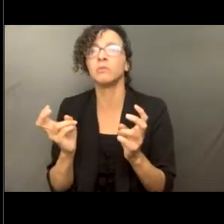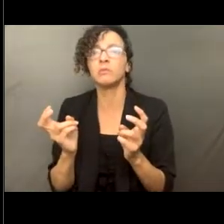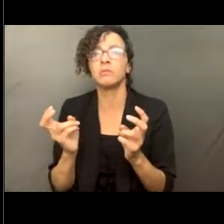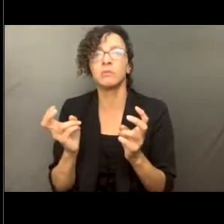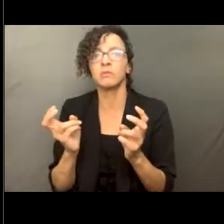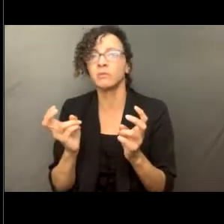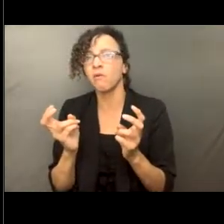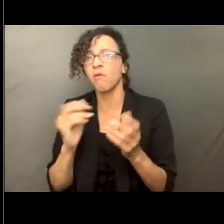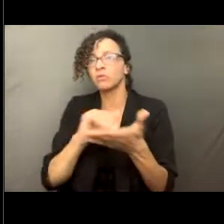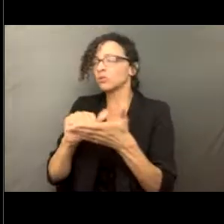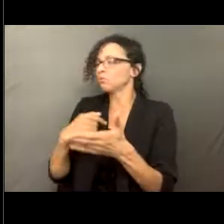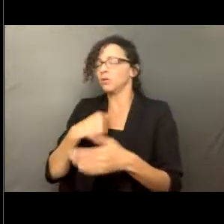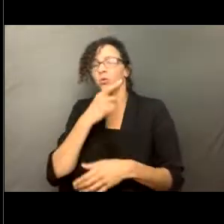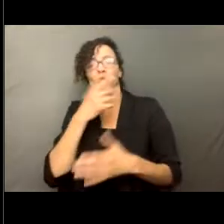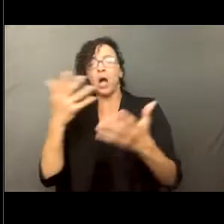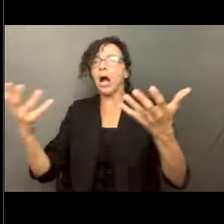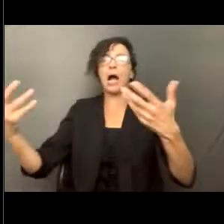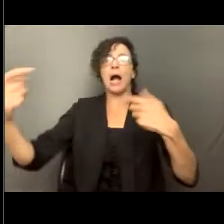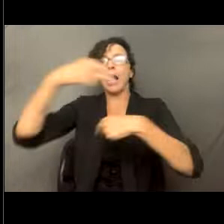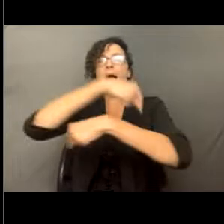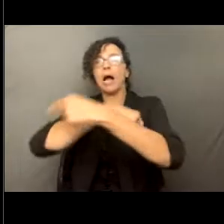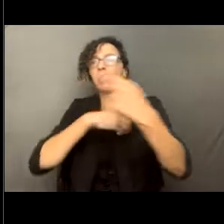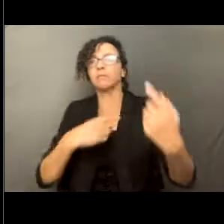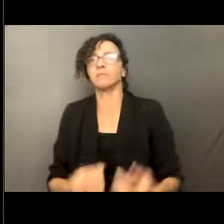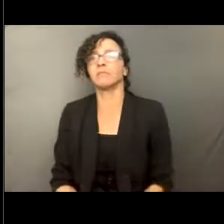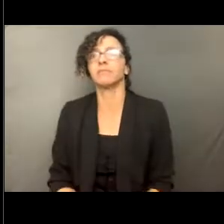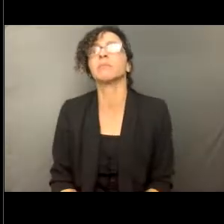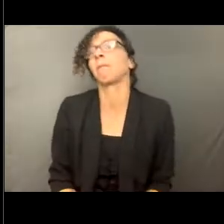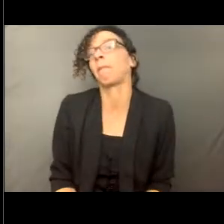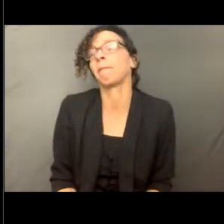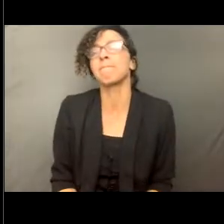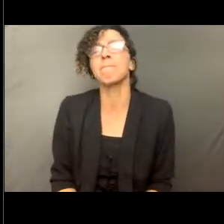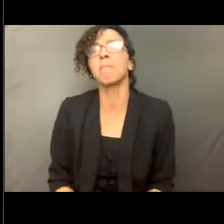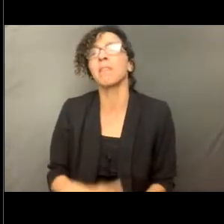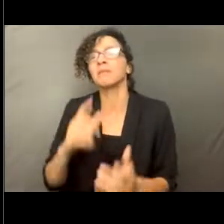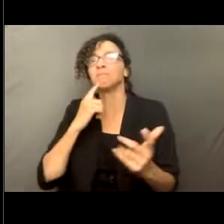Tony, he's all like, oh.